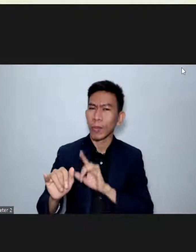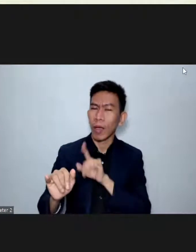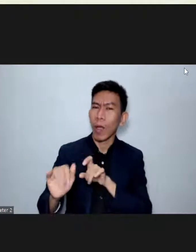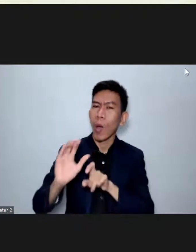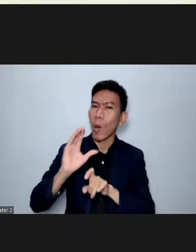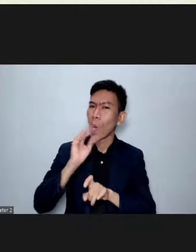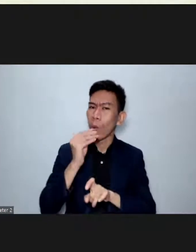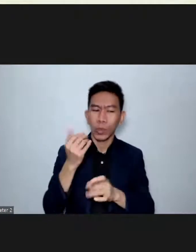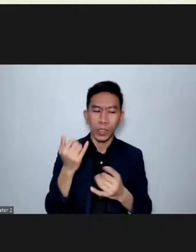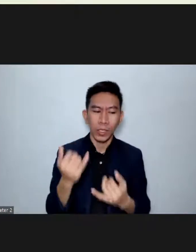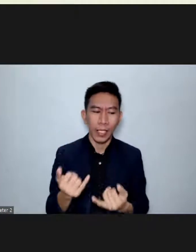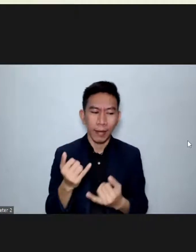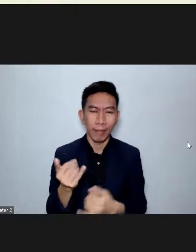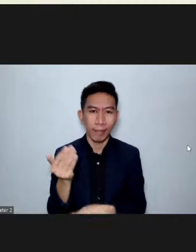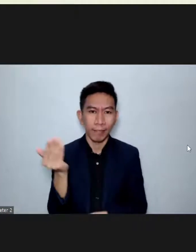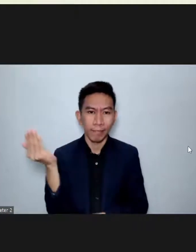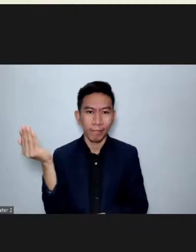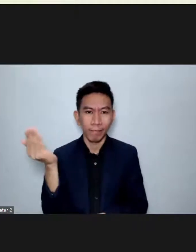going to